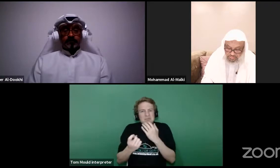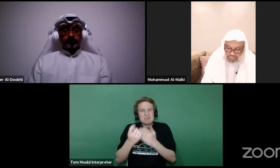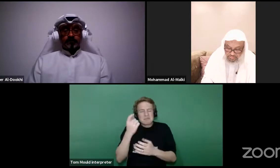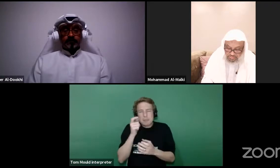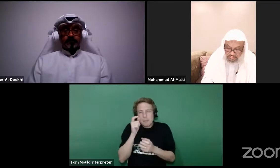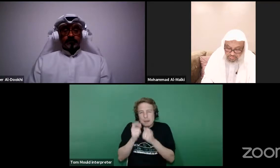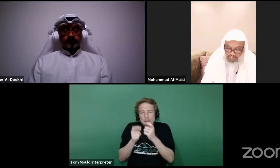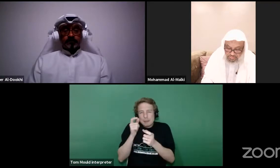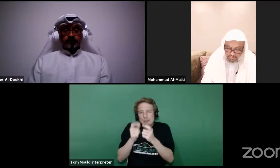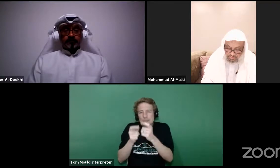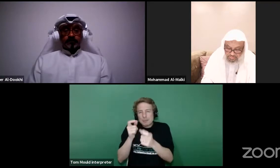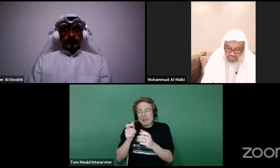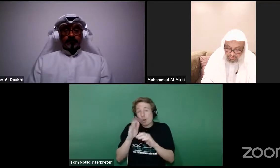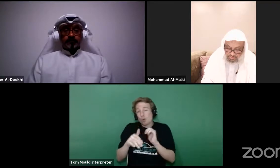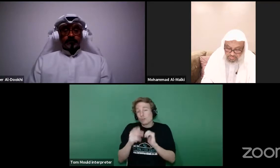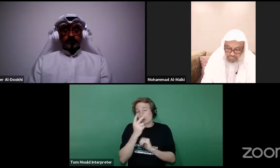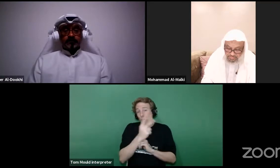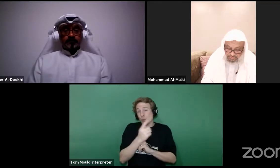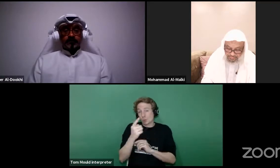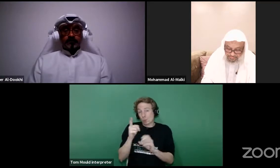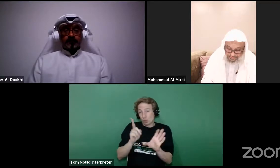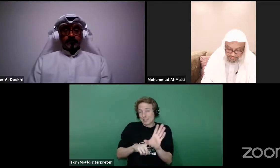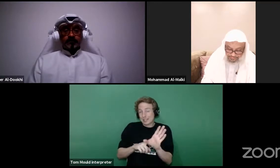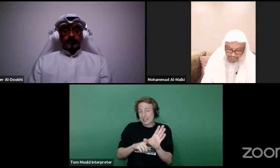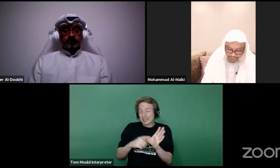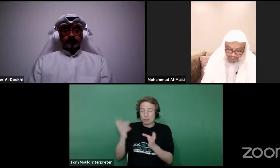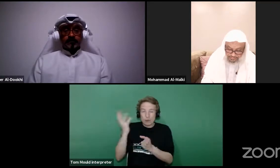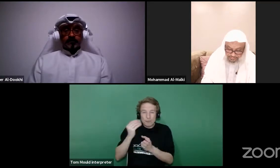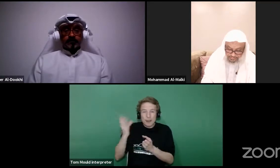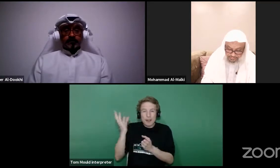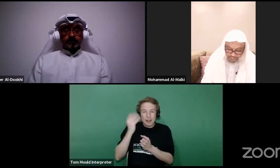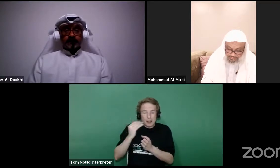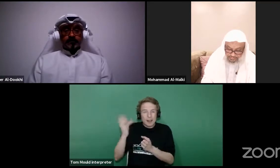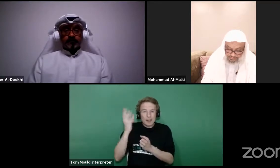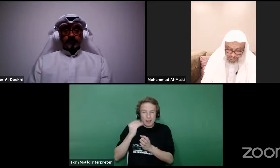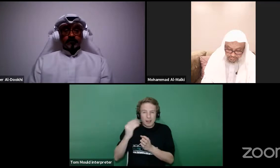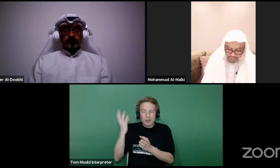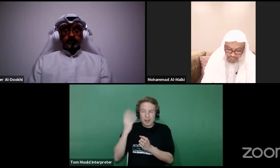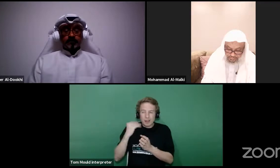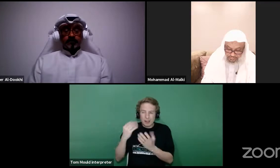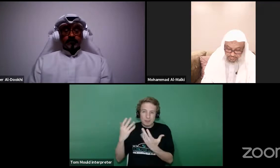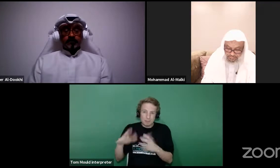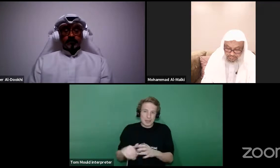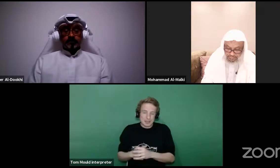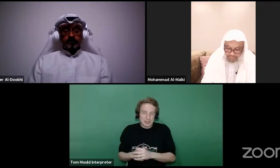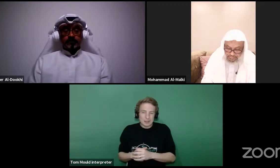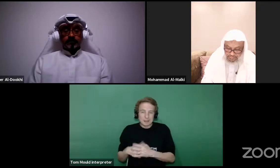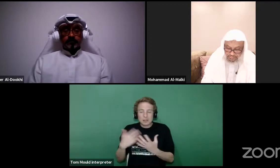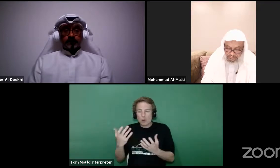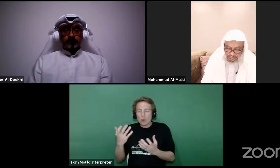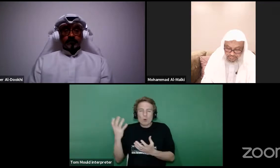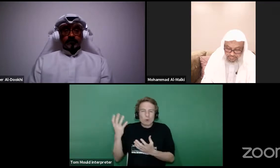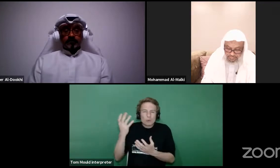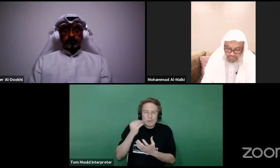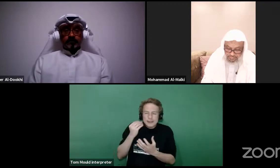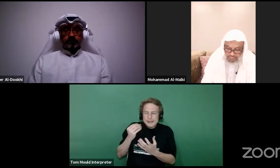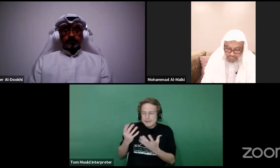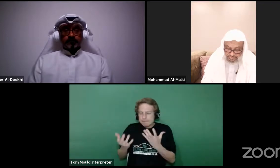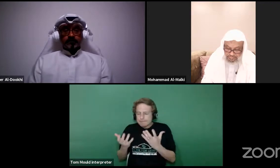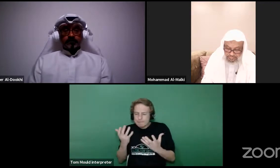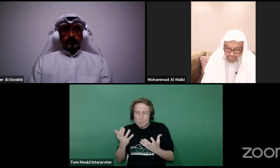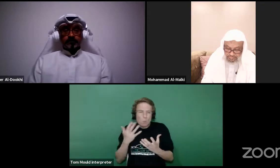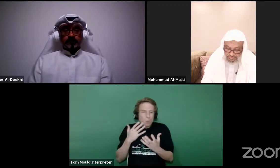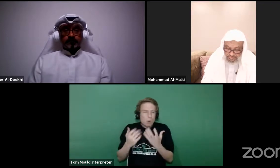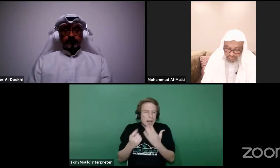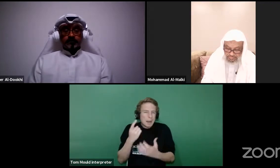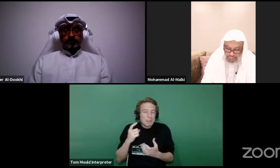of 21 years, and its revelation was revealed as it was needed. So that sometimes it was revealed